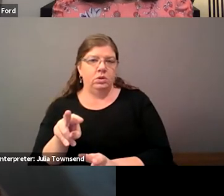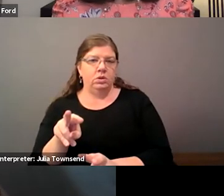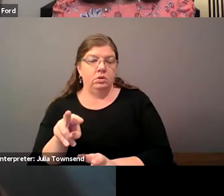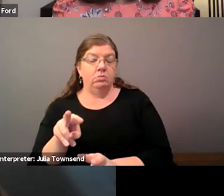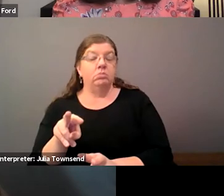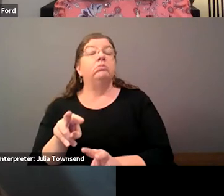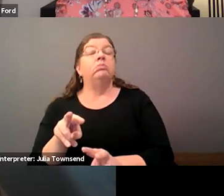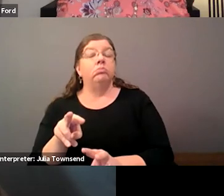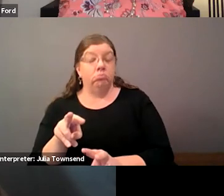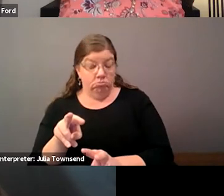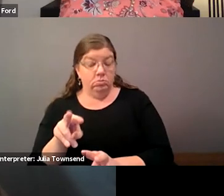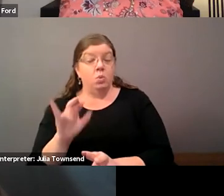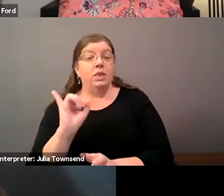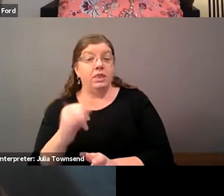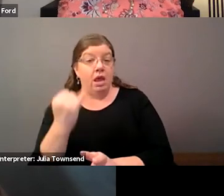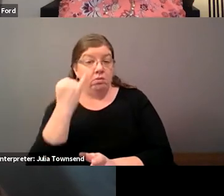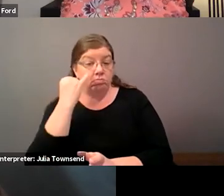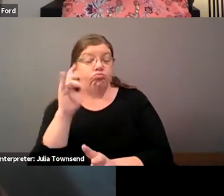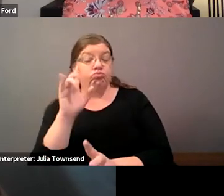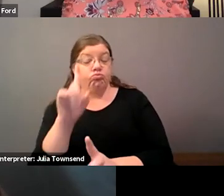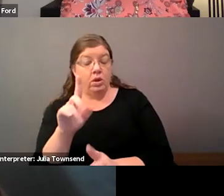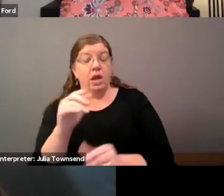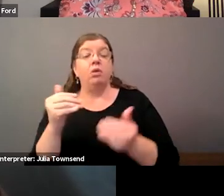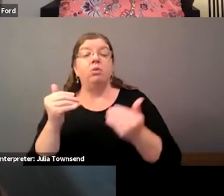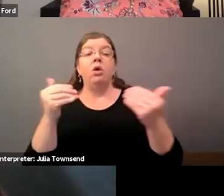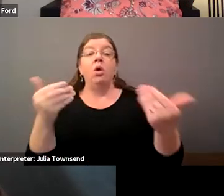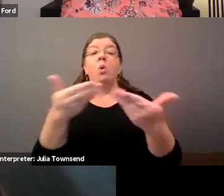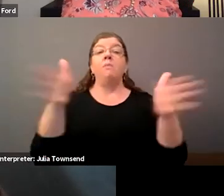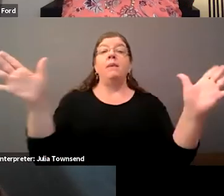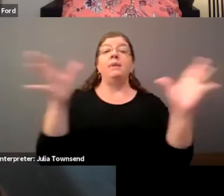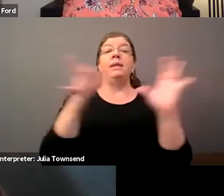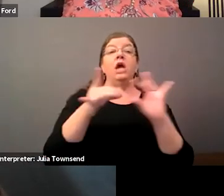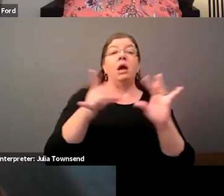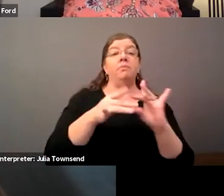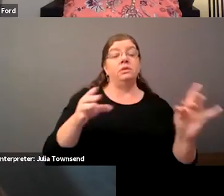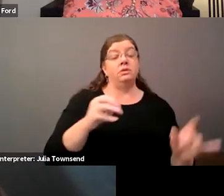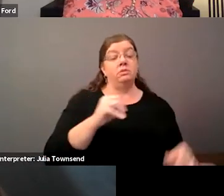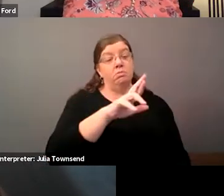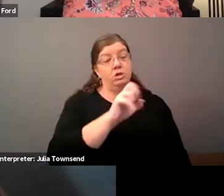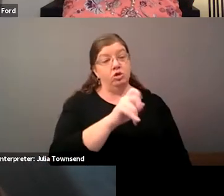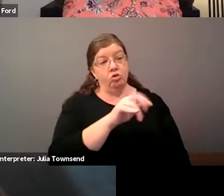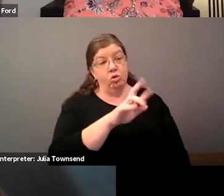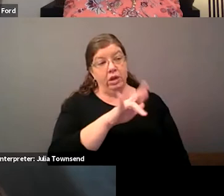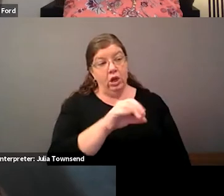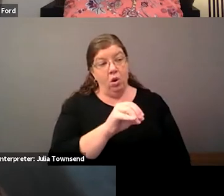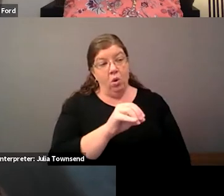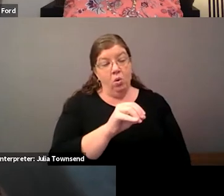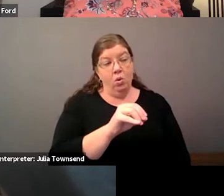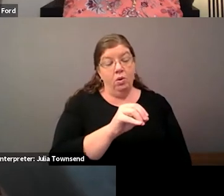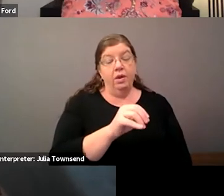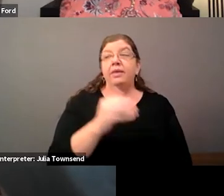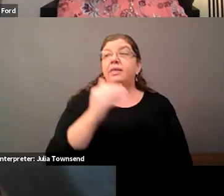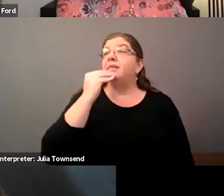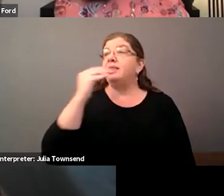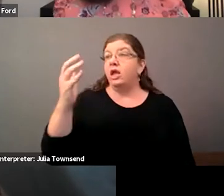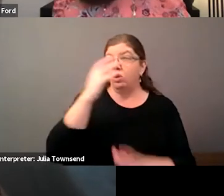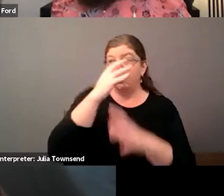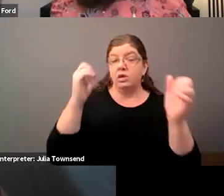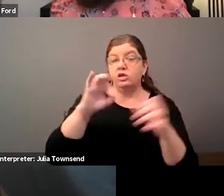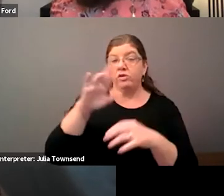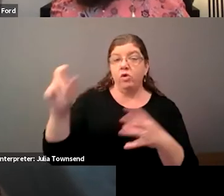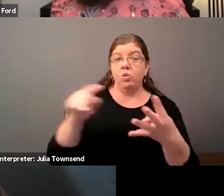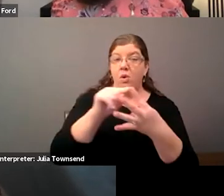with that in mind let's go forward with the public comments please miss trujillo thank you president for we have